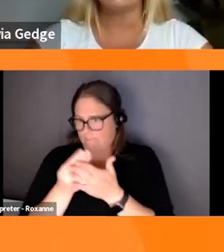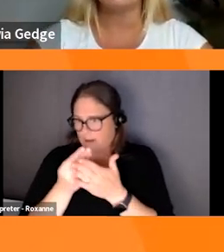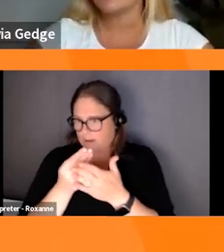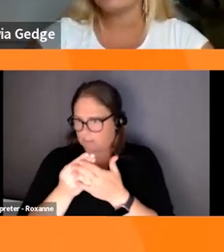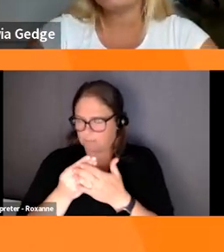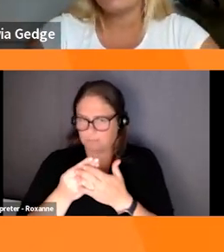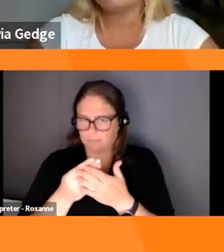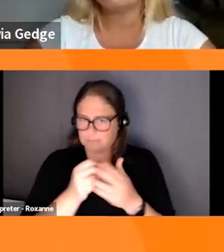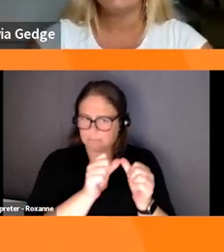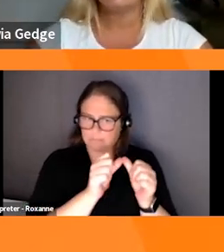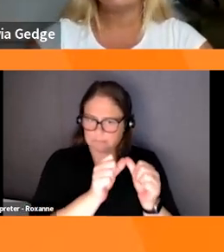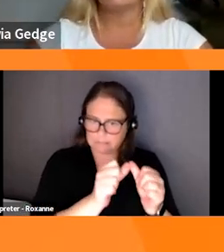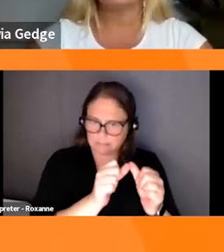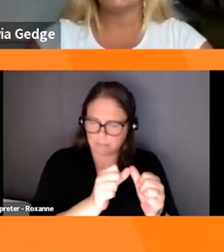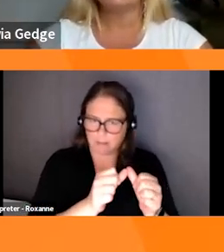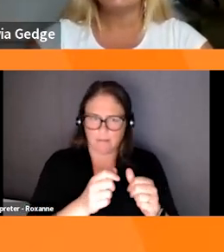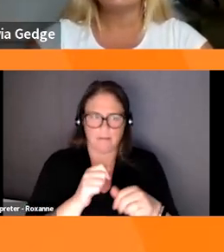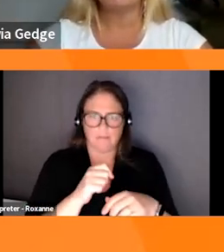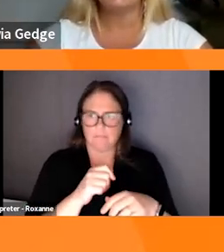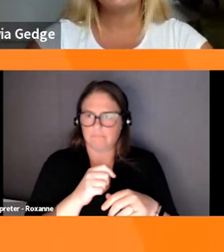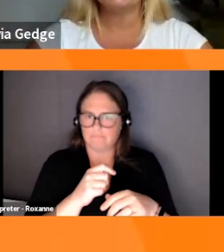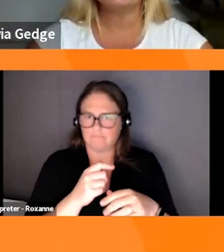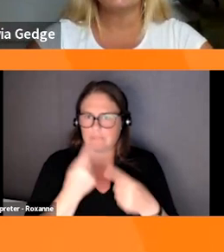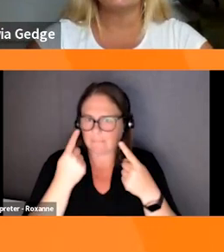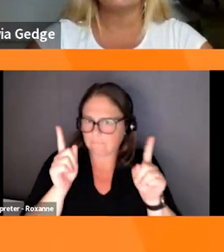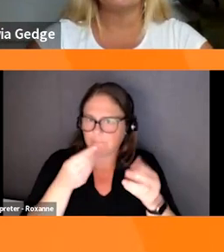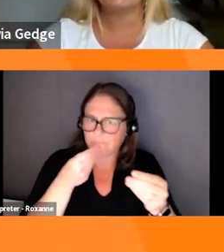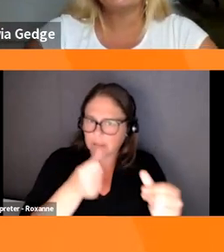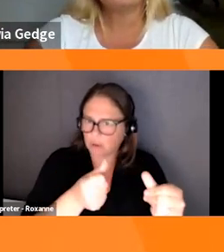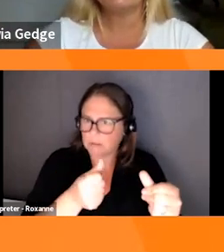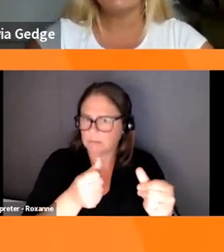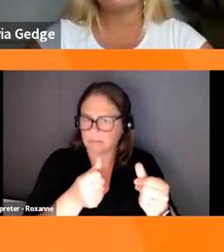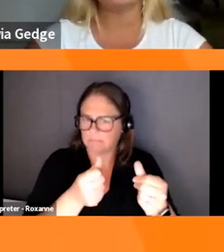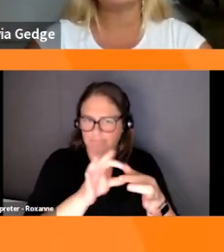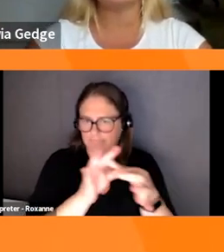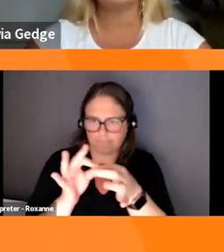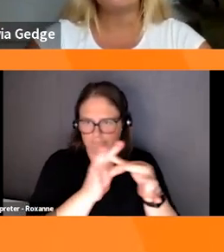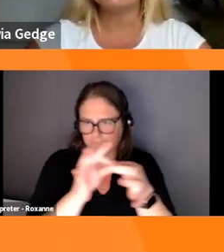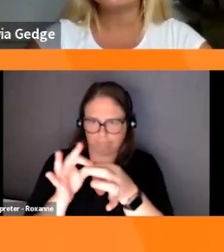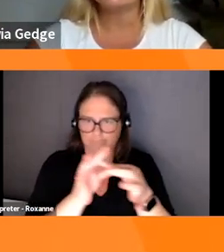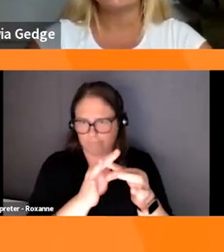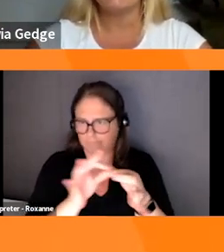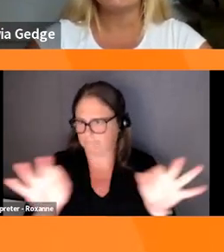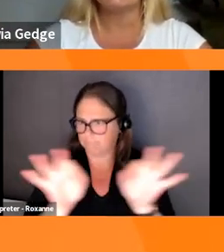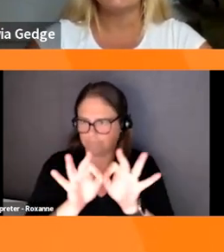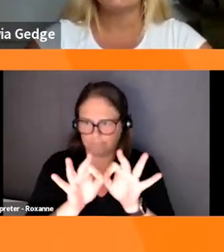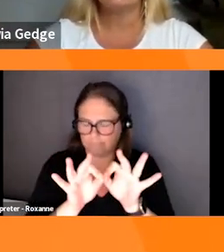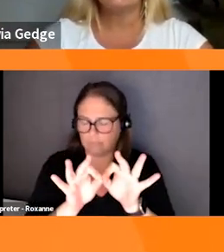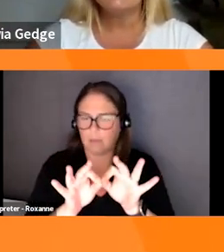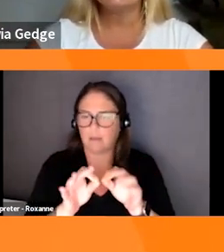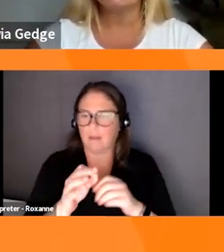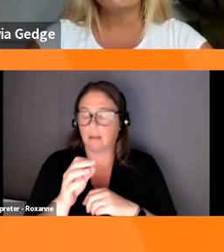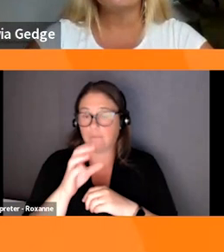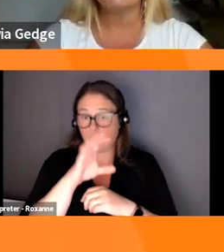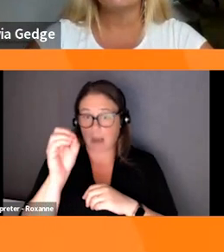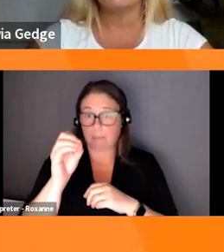efficiency go hand in hand. And I would say the most critical advantage of corporate sustainability